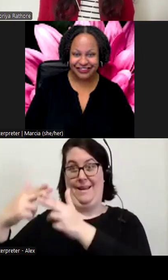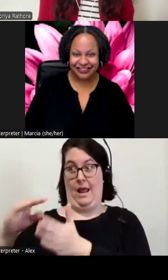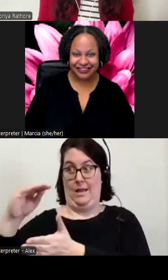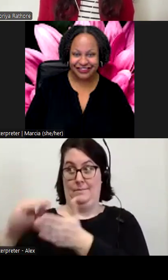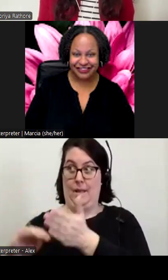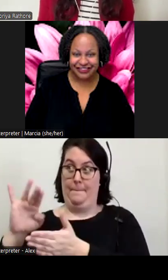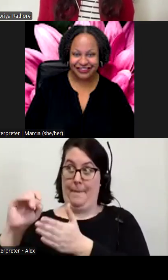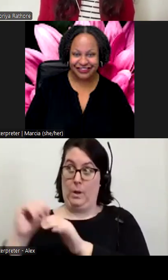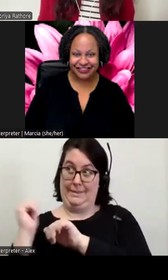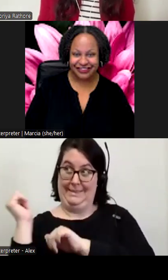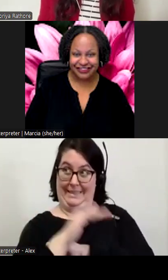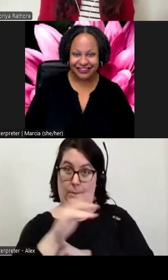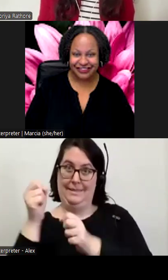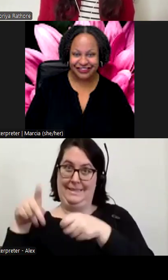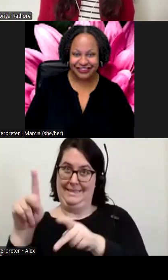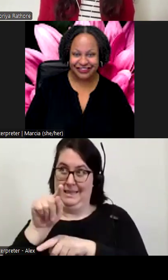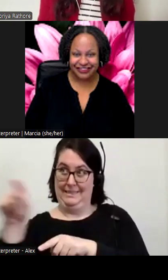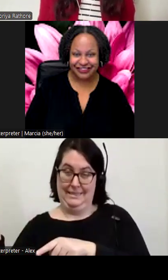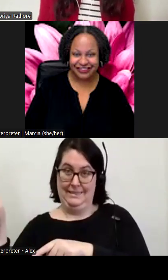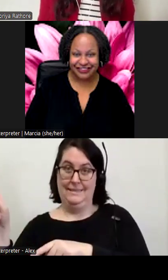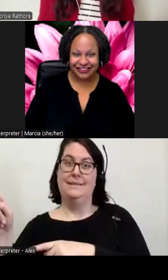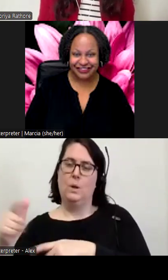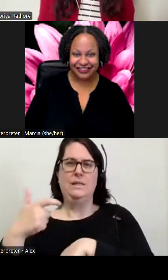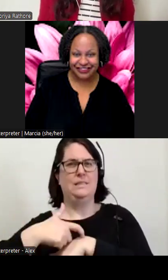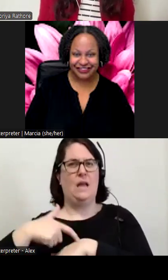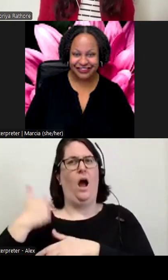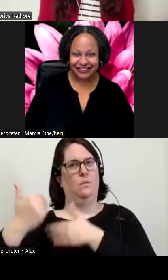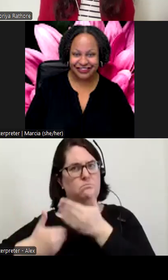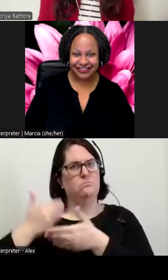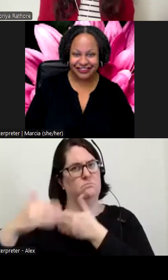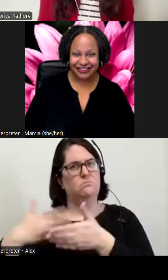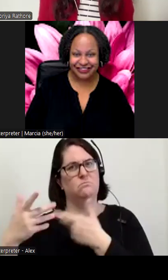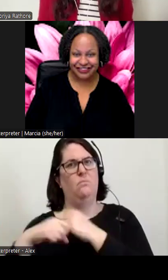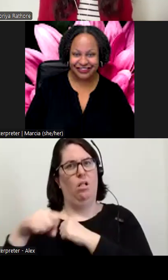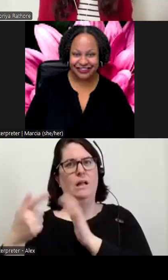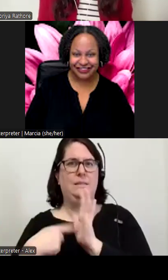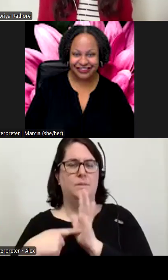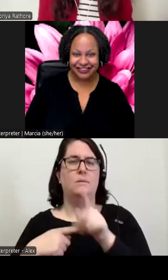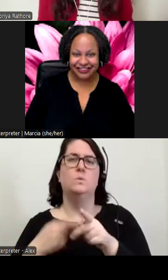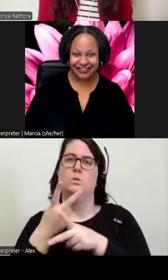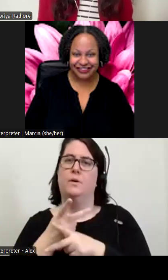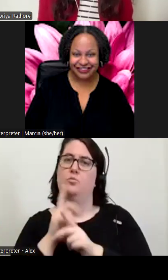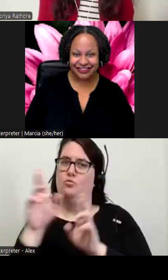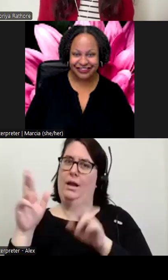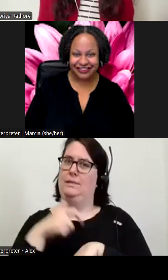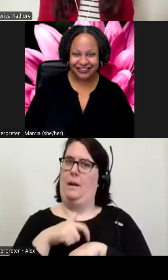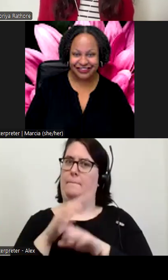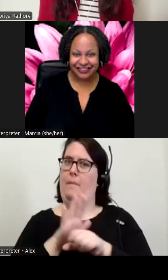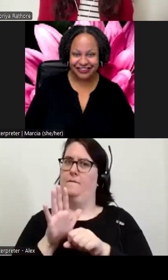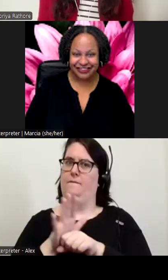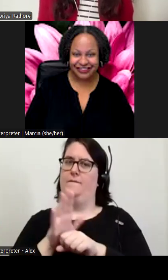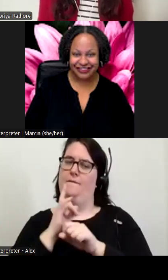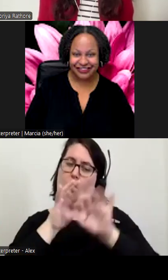bios and support materials as part of your application. So make sure that you're giving yourself enough time to do all of